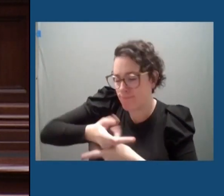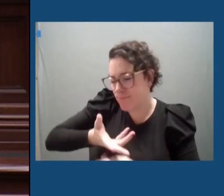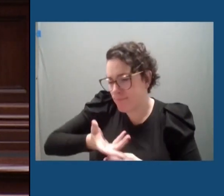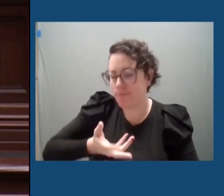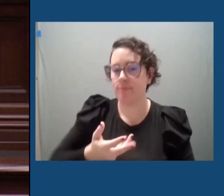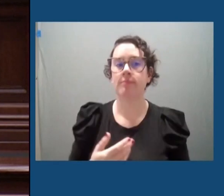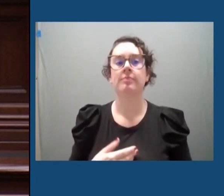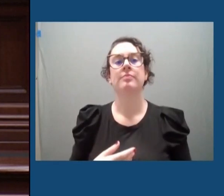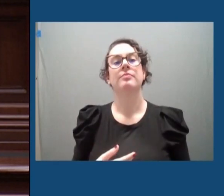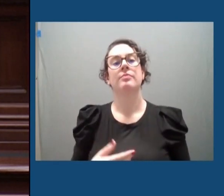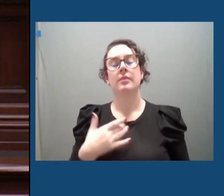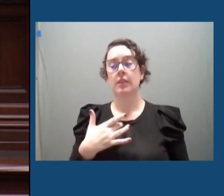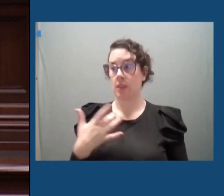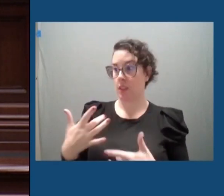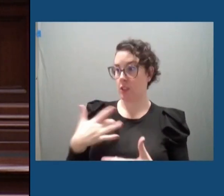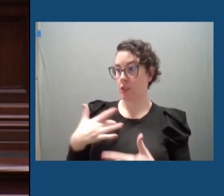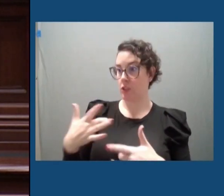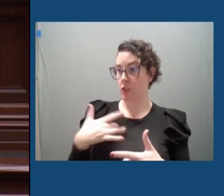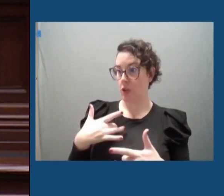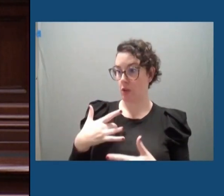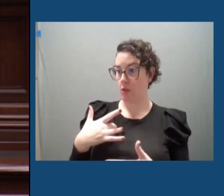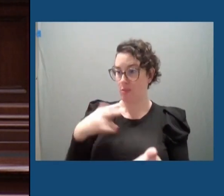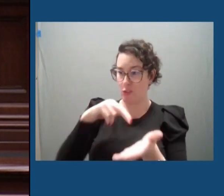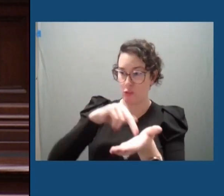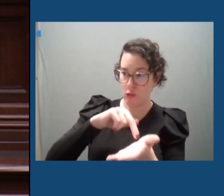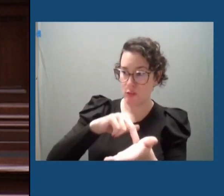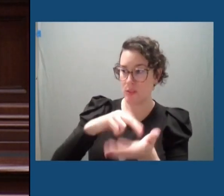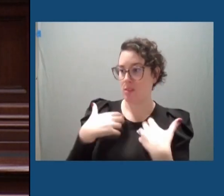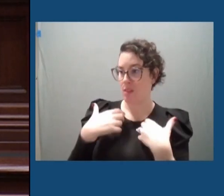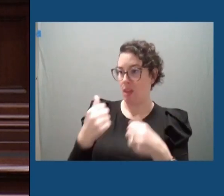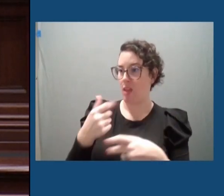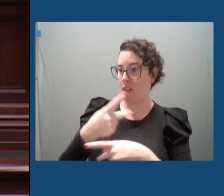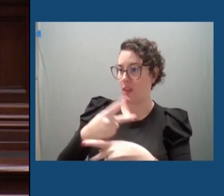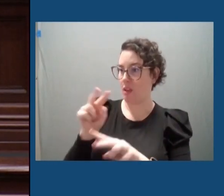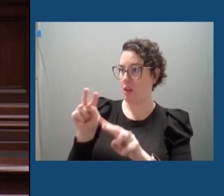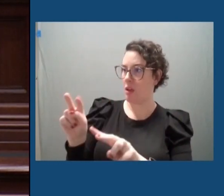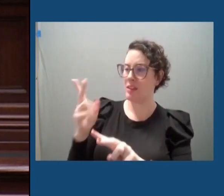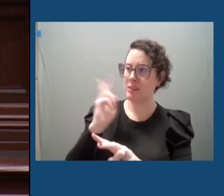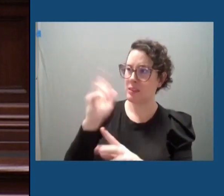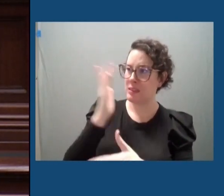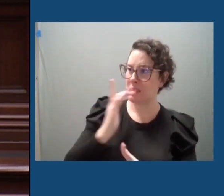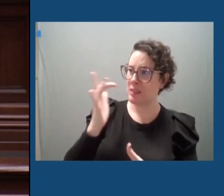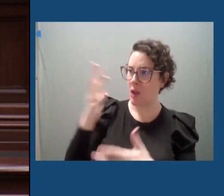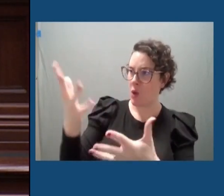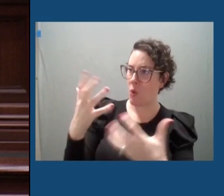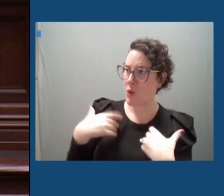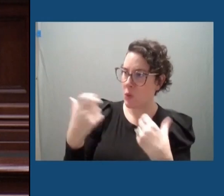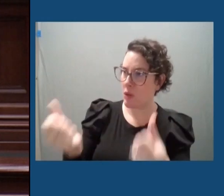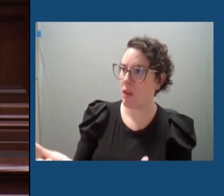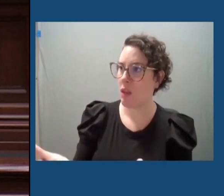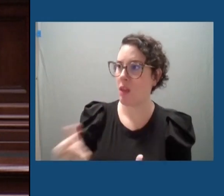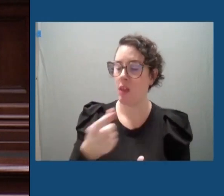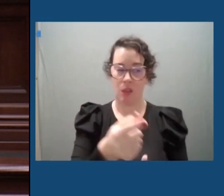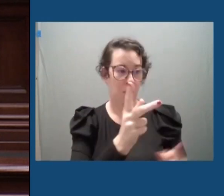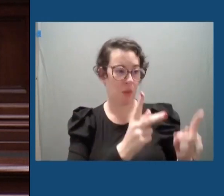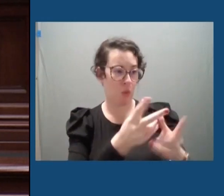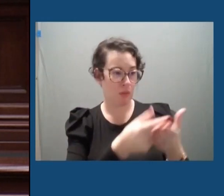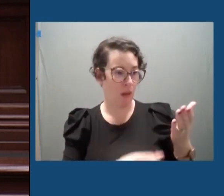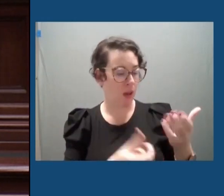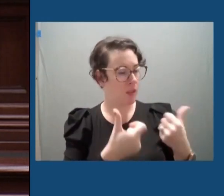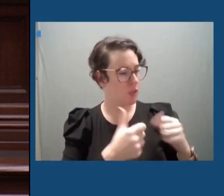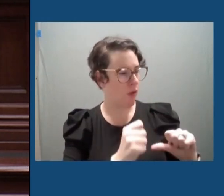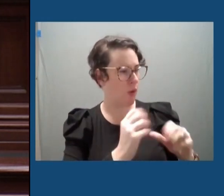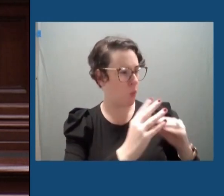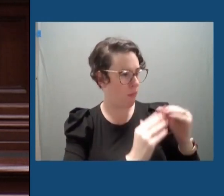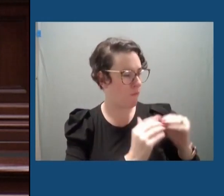It's the concerned eyes of our healthcare workers striving to heal the sick and comfort the dying.